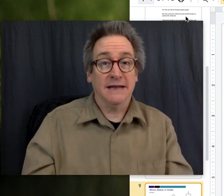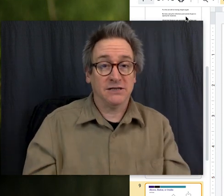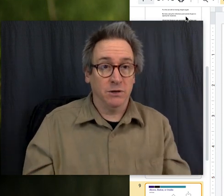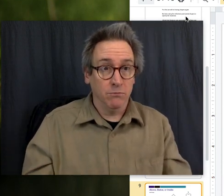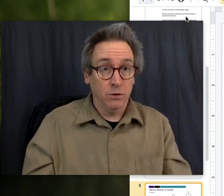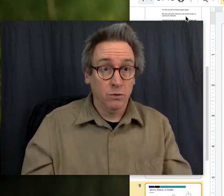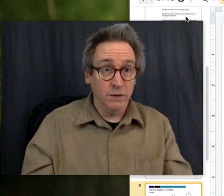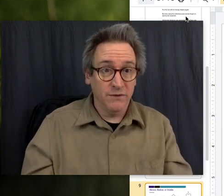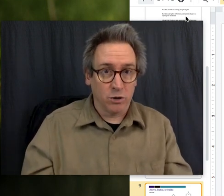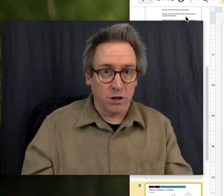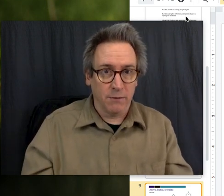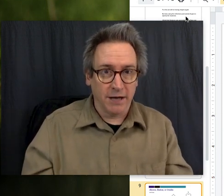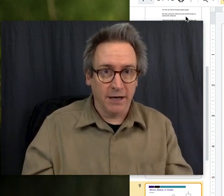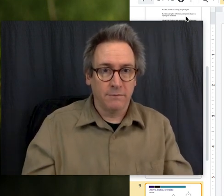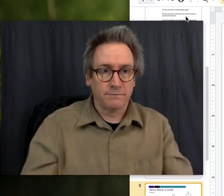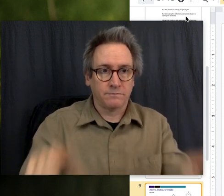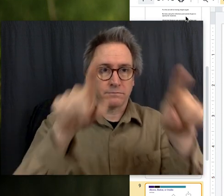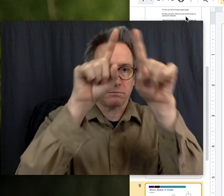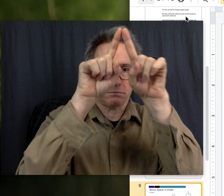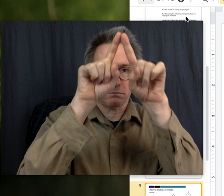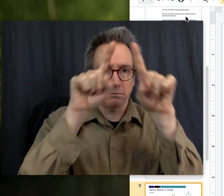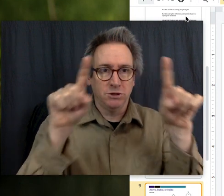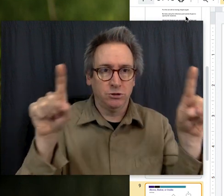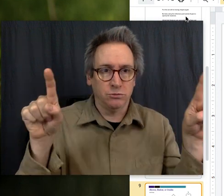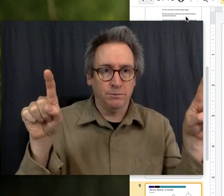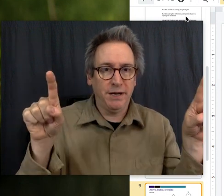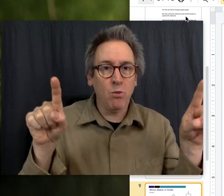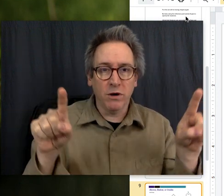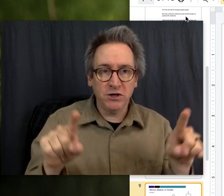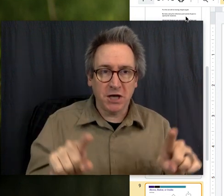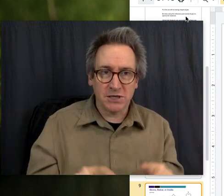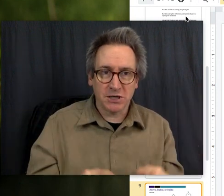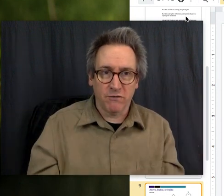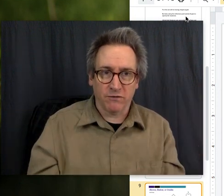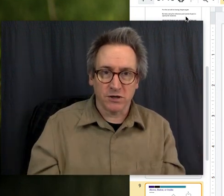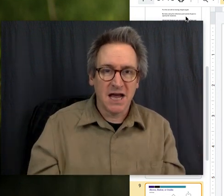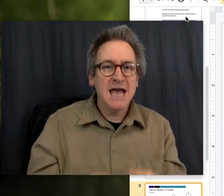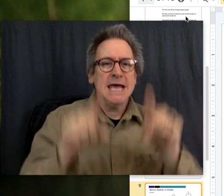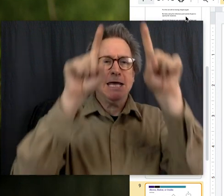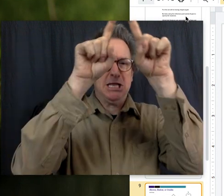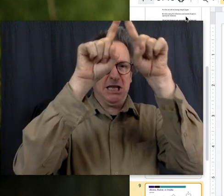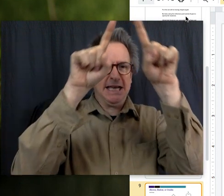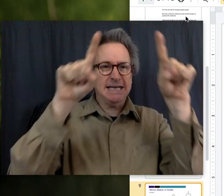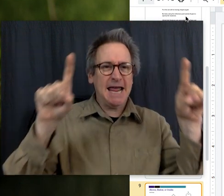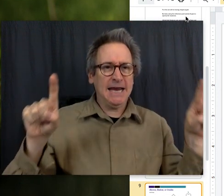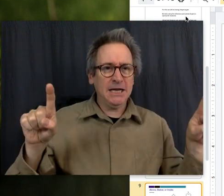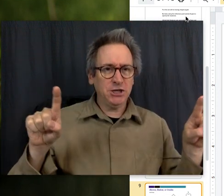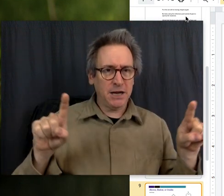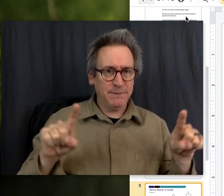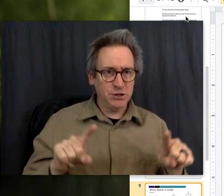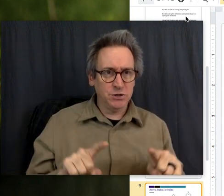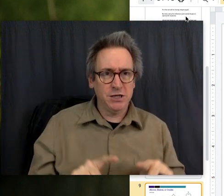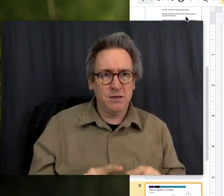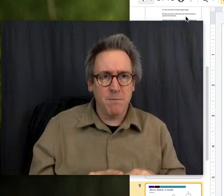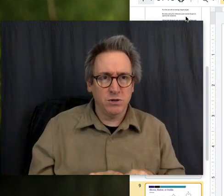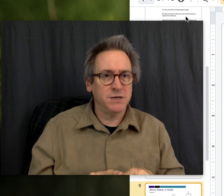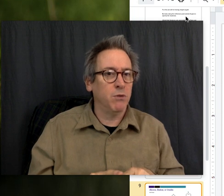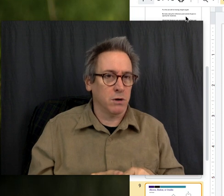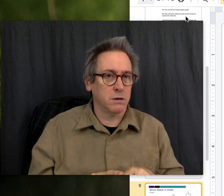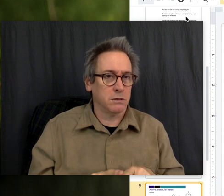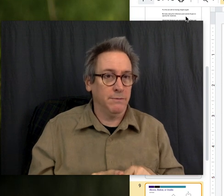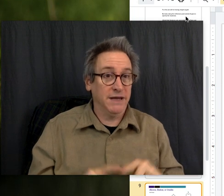right, the next one, even more complicated. Pick one of the shapes to go first. The containing shape is usually the